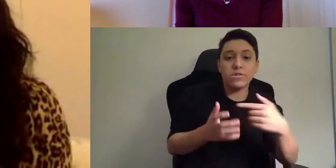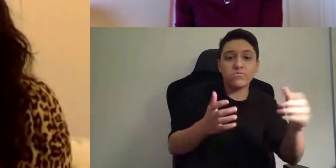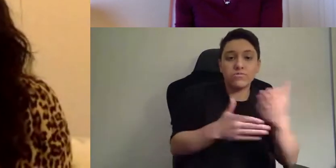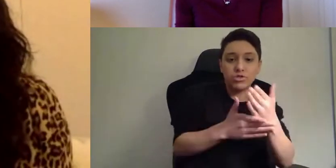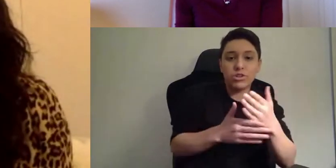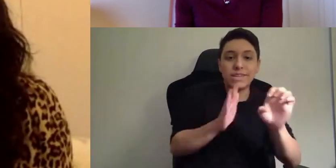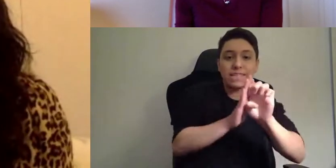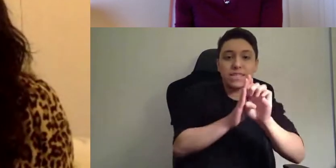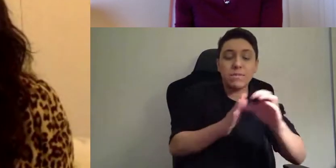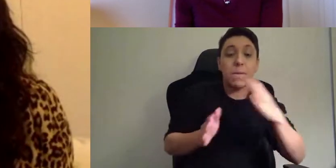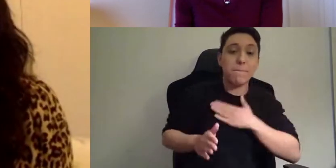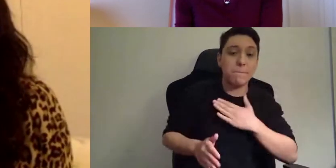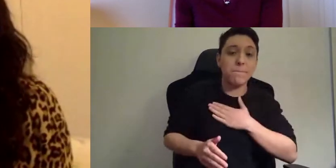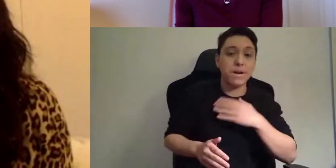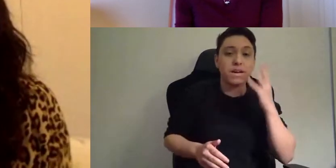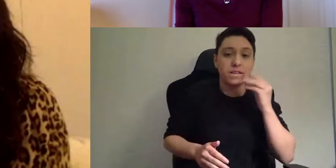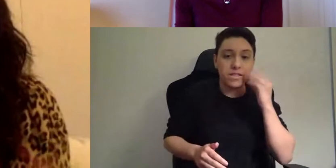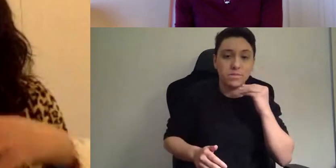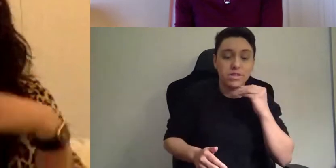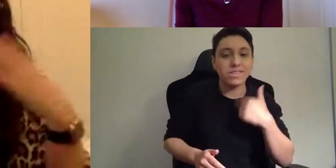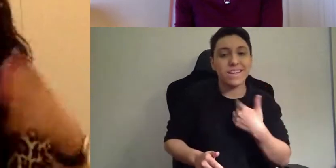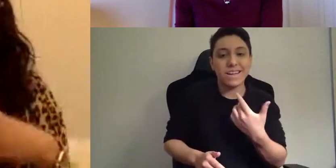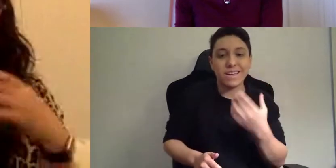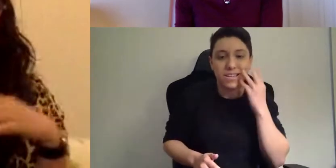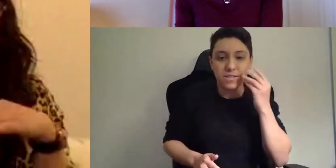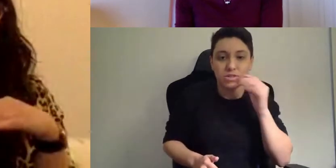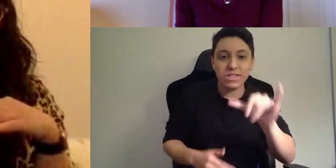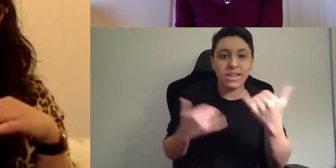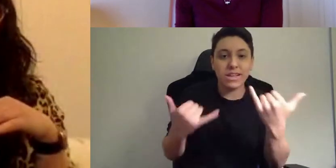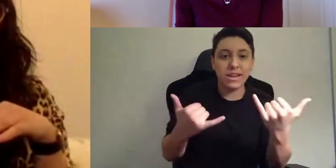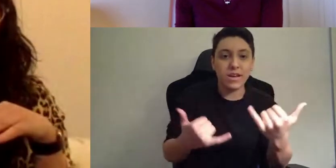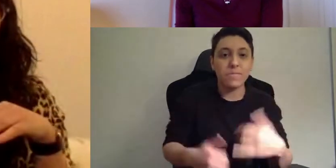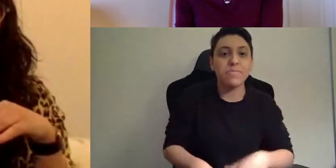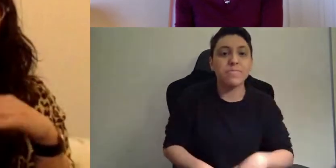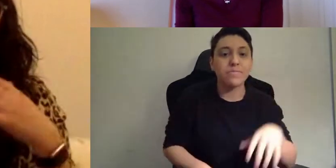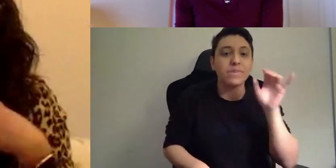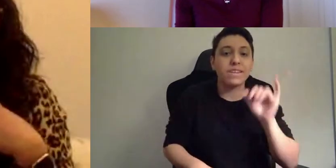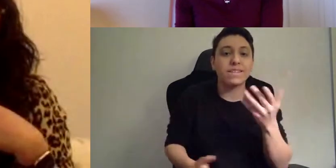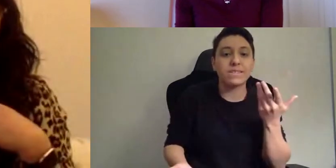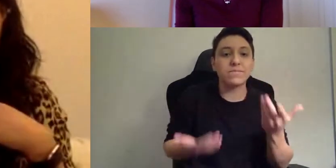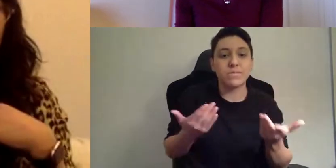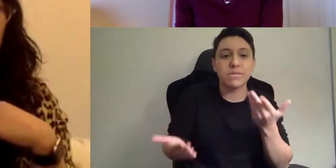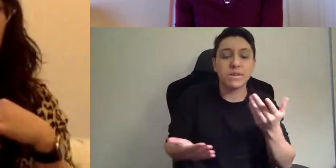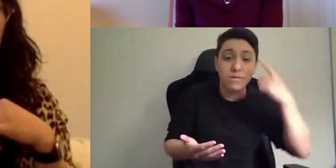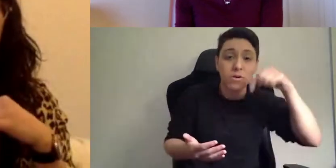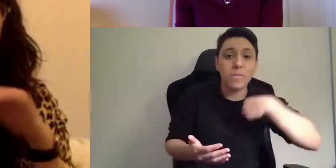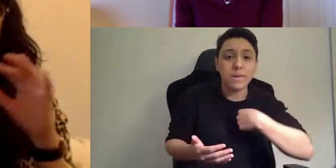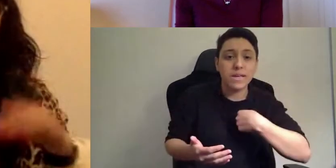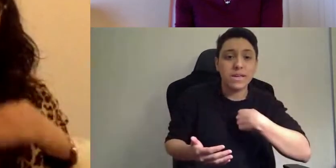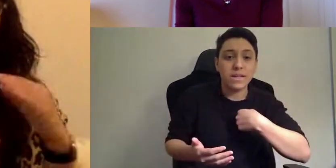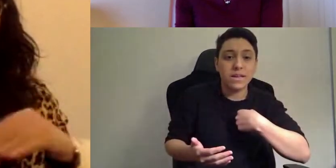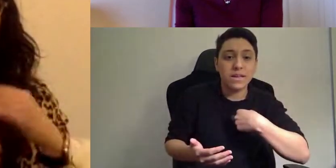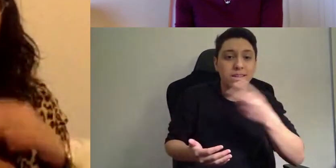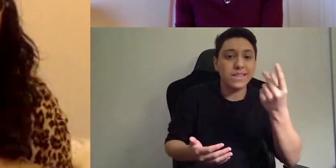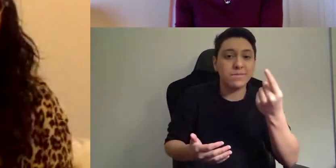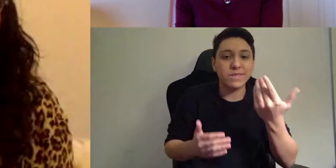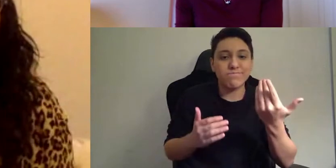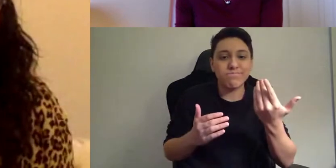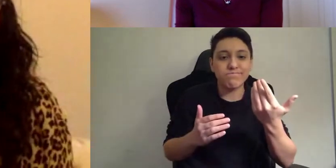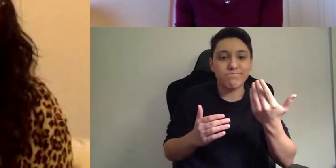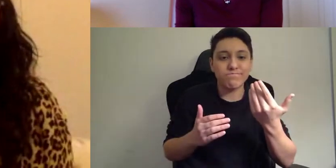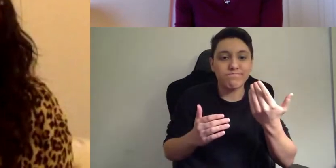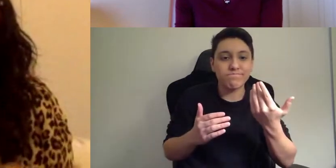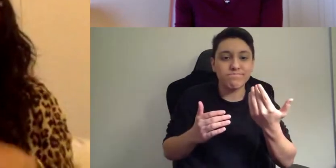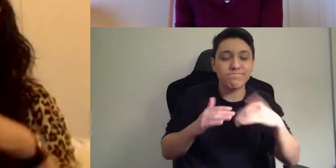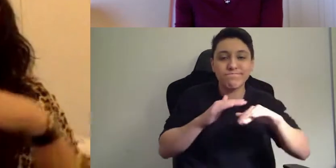something that I'm experiencing. And then of course, you know, that's probably pretty, for me, that's probably pretty minor